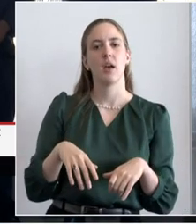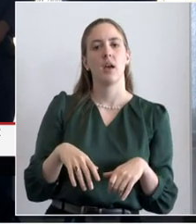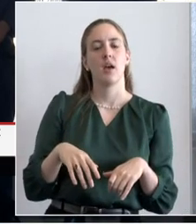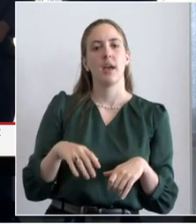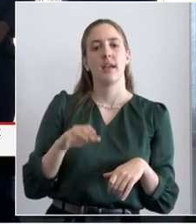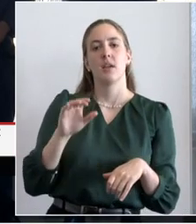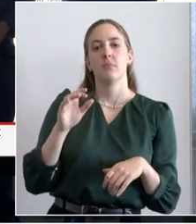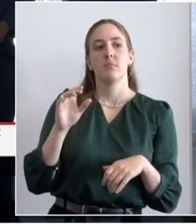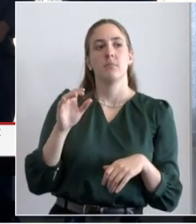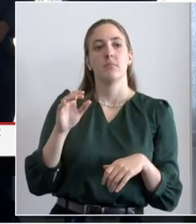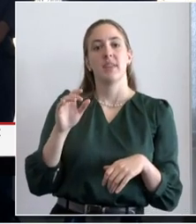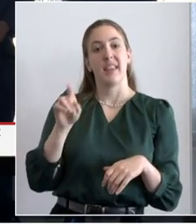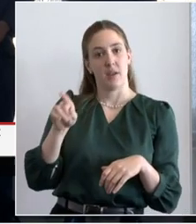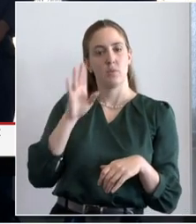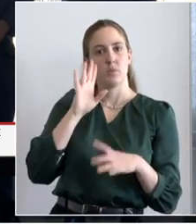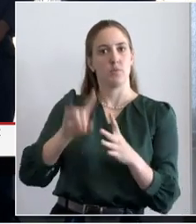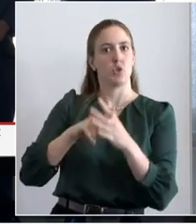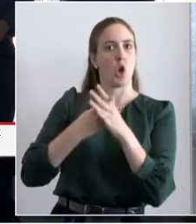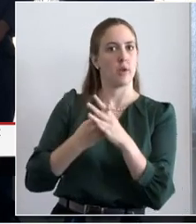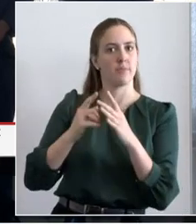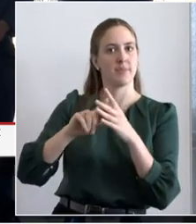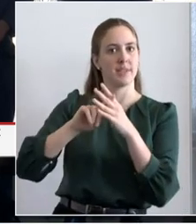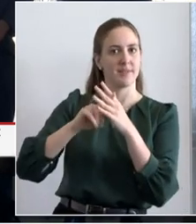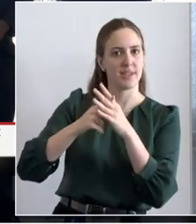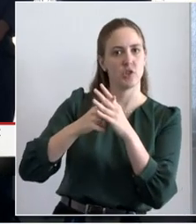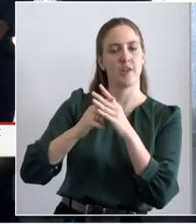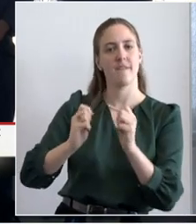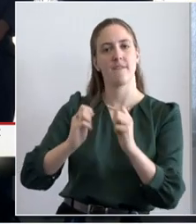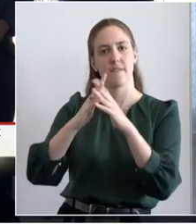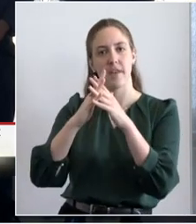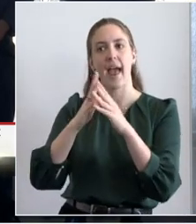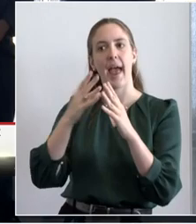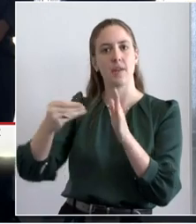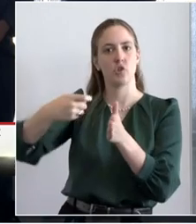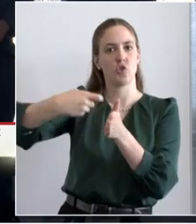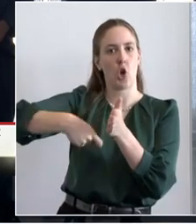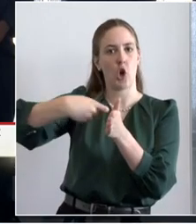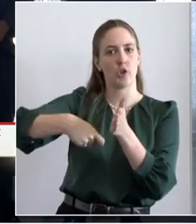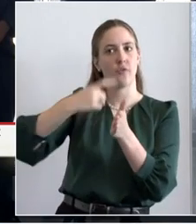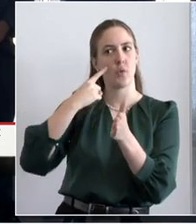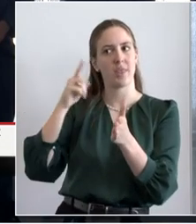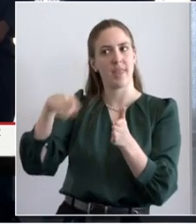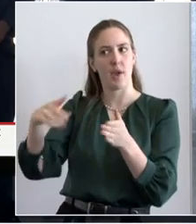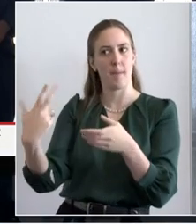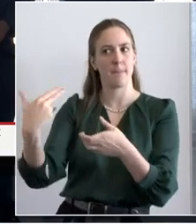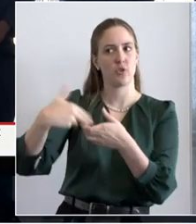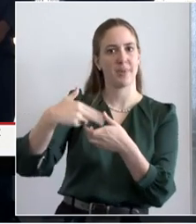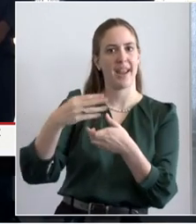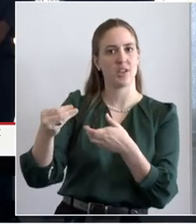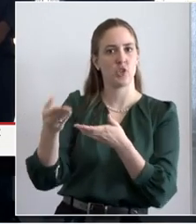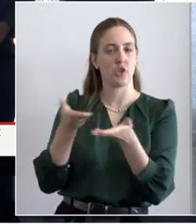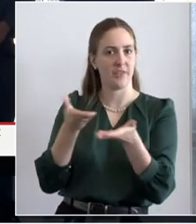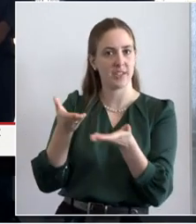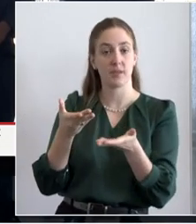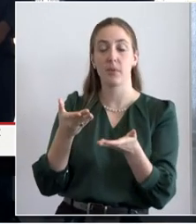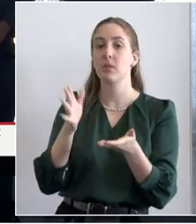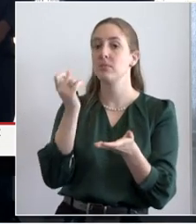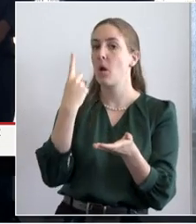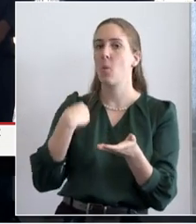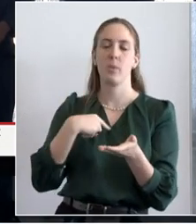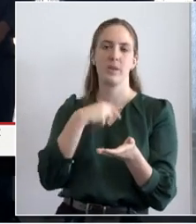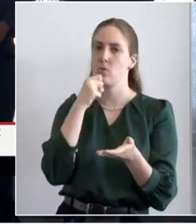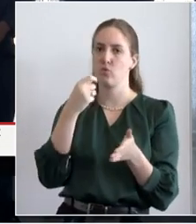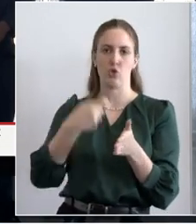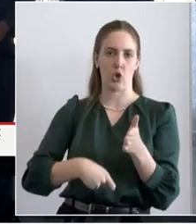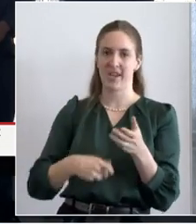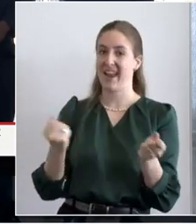a initiative and then they would charge the institutions for participation and for the services that they need. And we do not do that. Everything